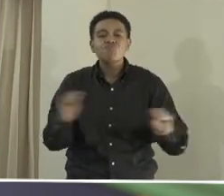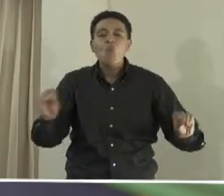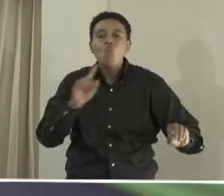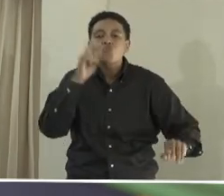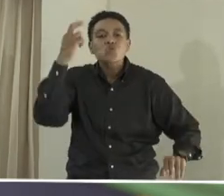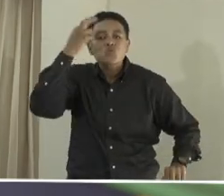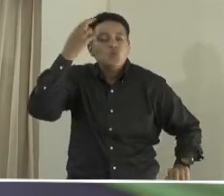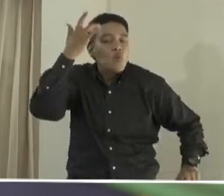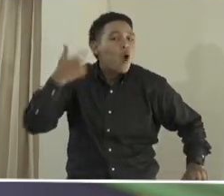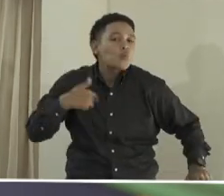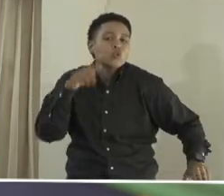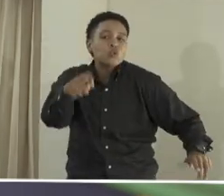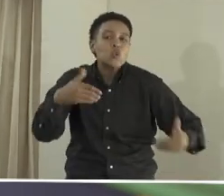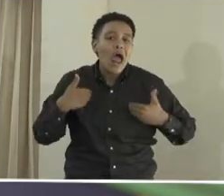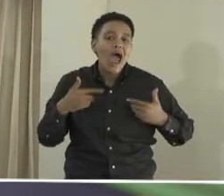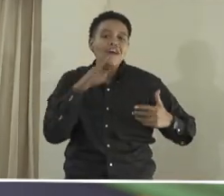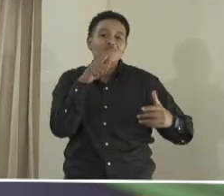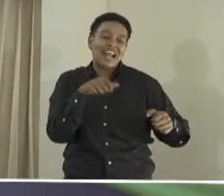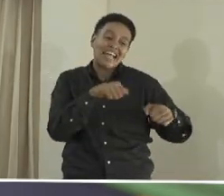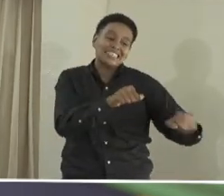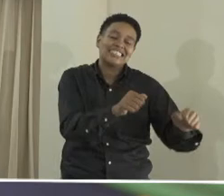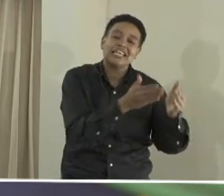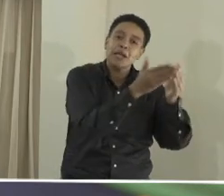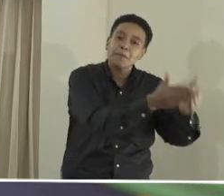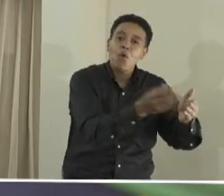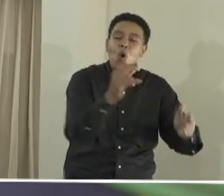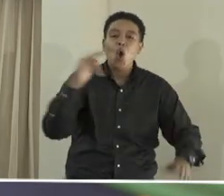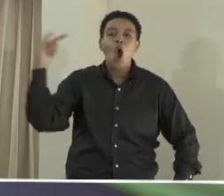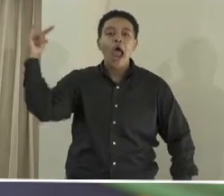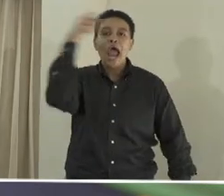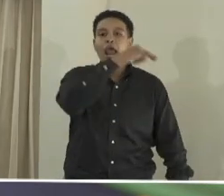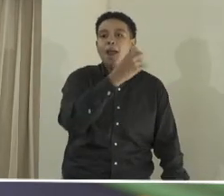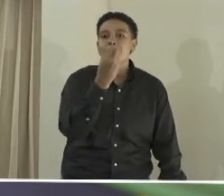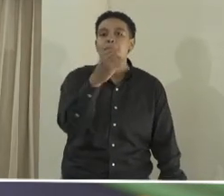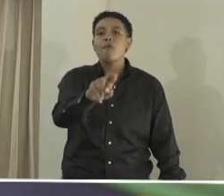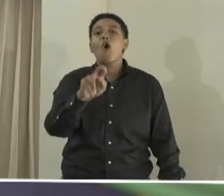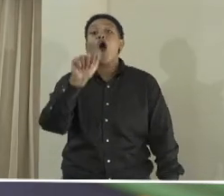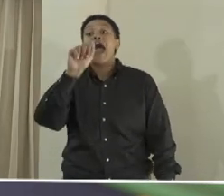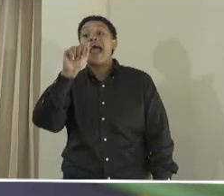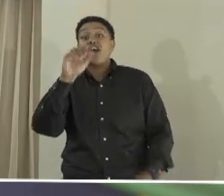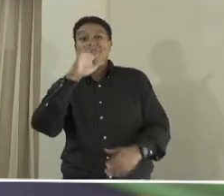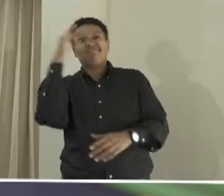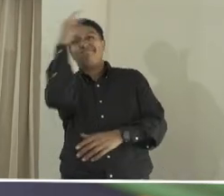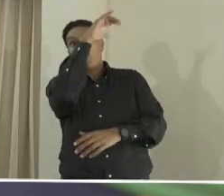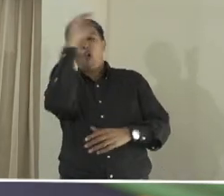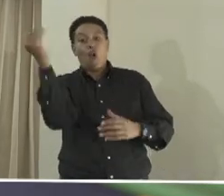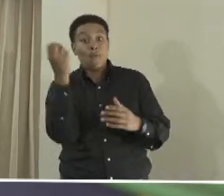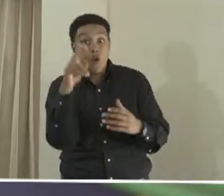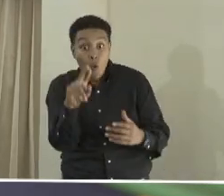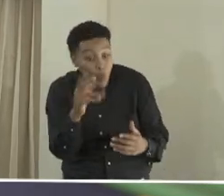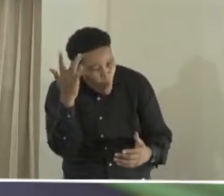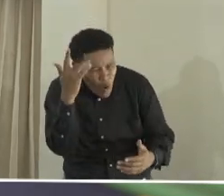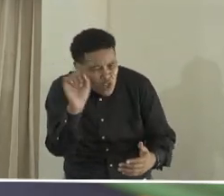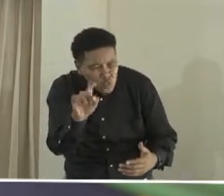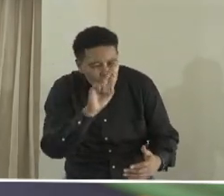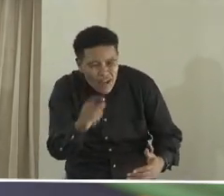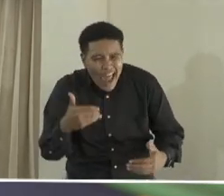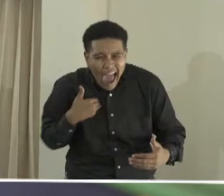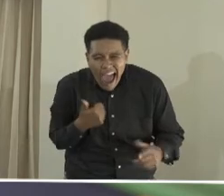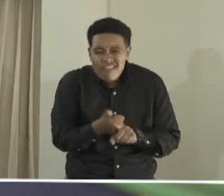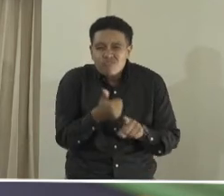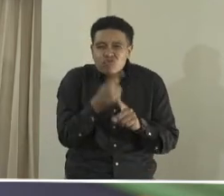reason why we should have a seaport or an airport or an airline, or indeed why there should be